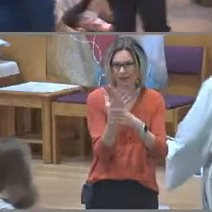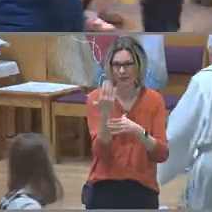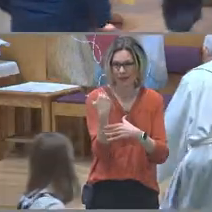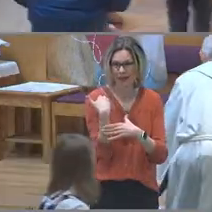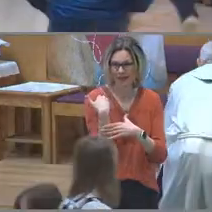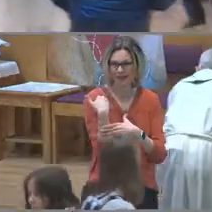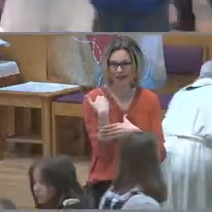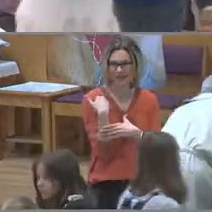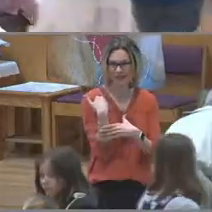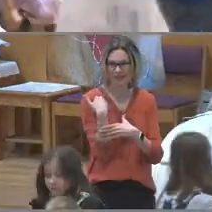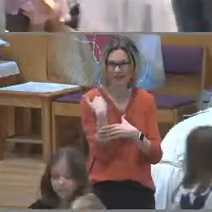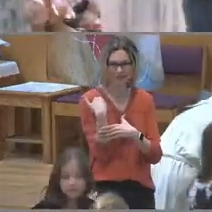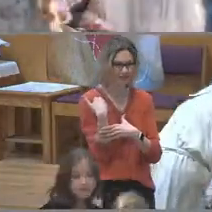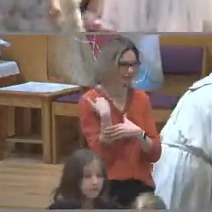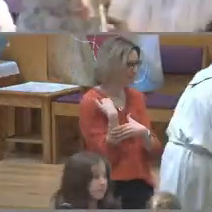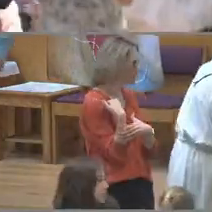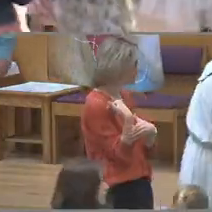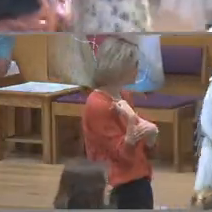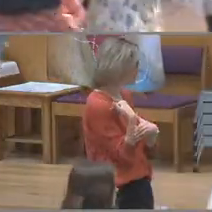have here.